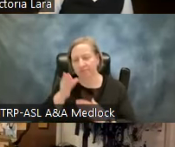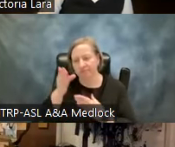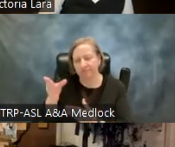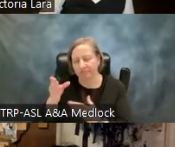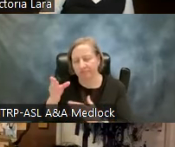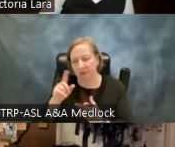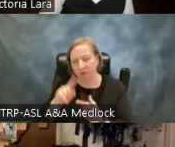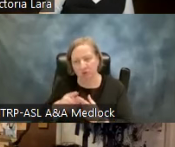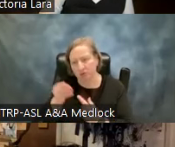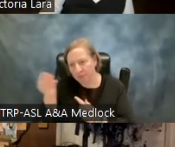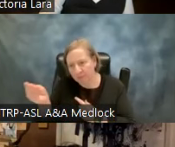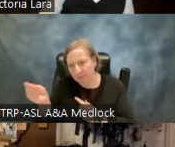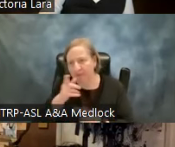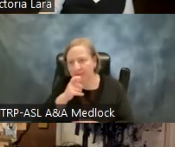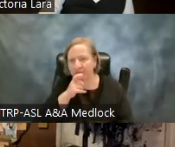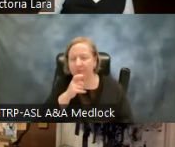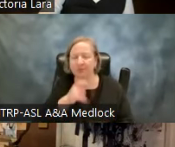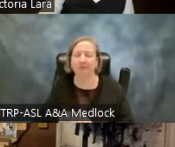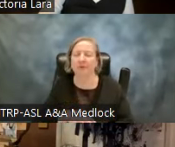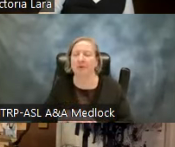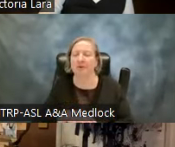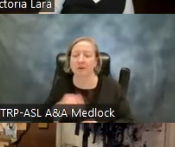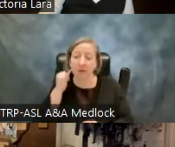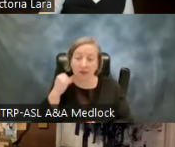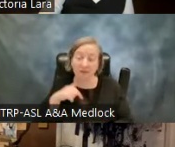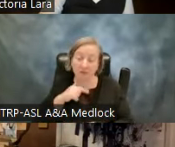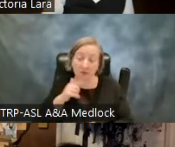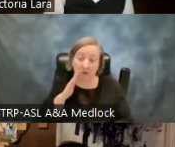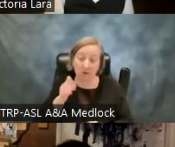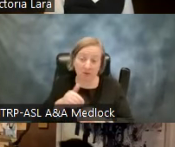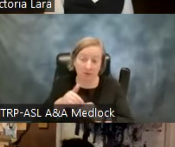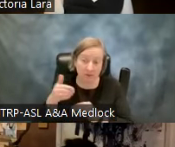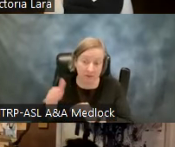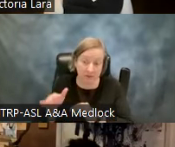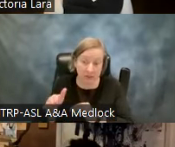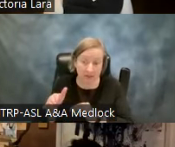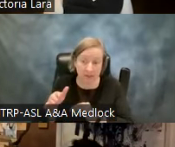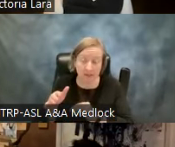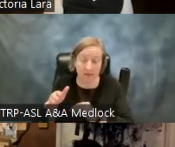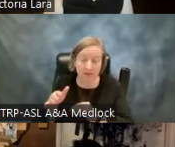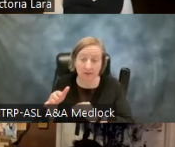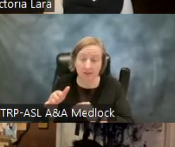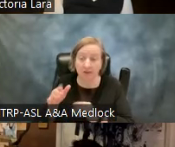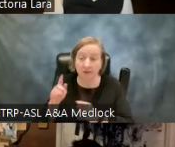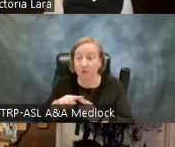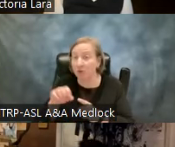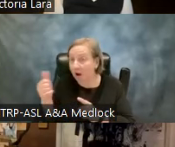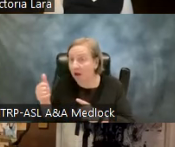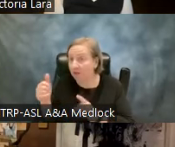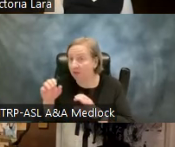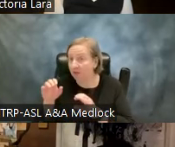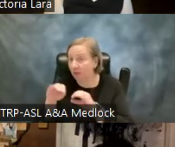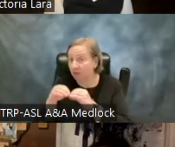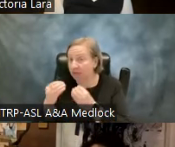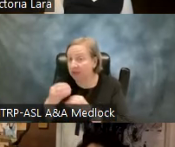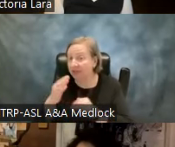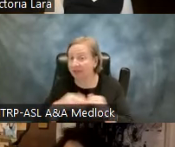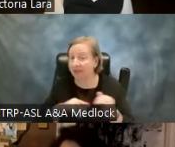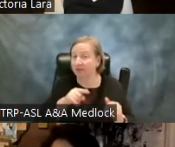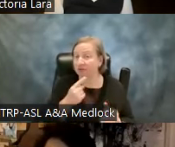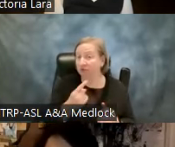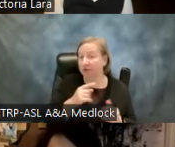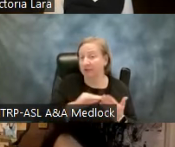recommendations to, and whether we will be sending in to entities in addition to City Council. And